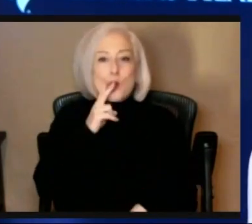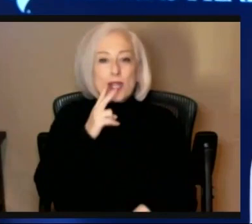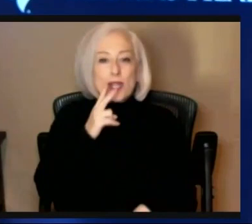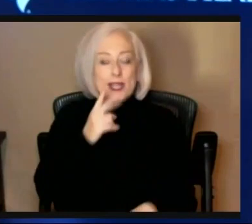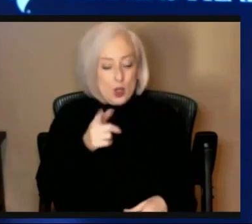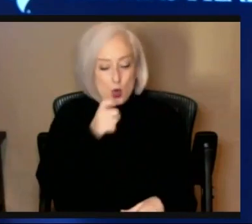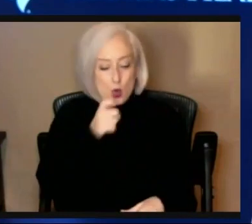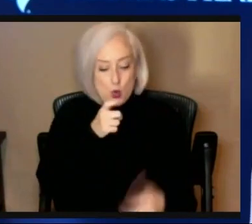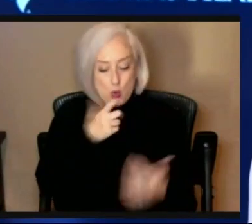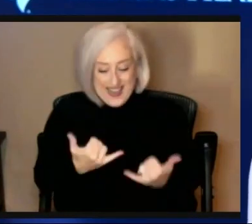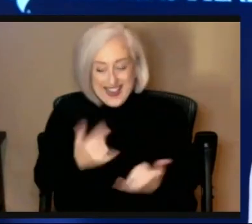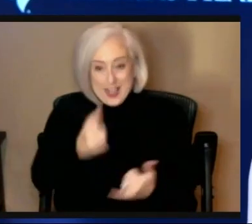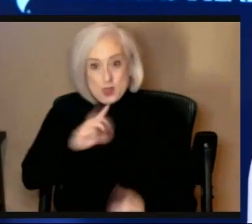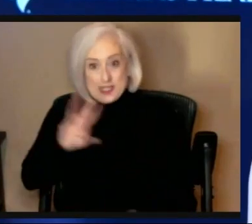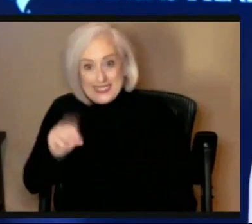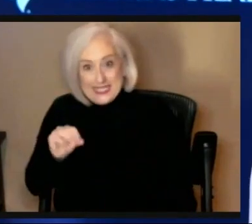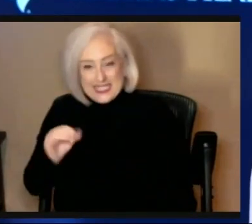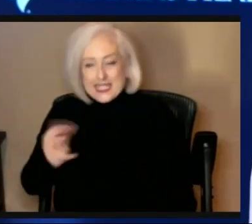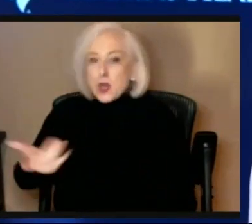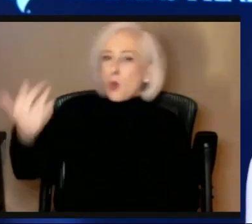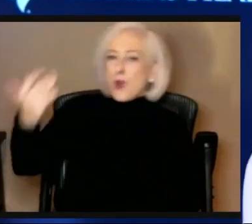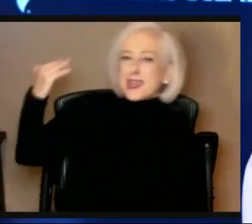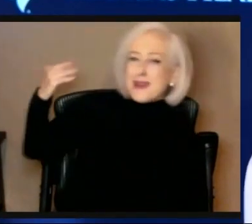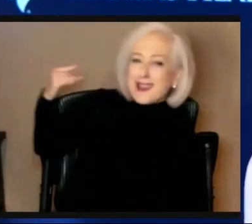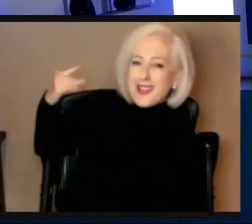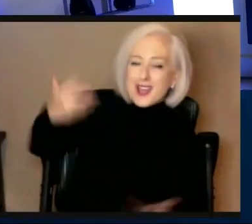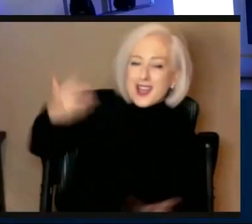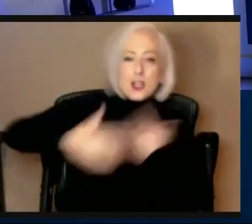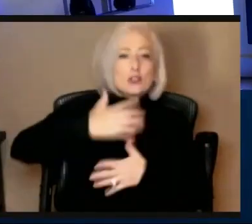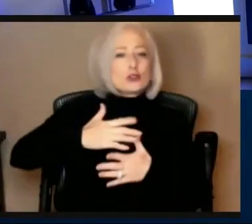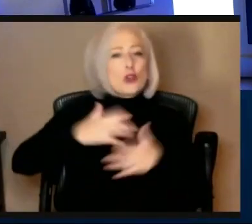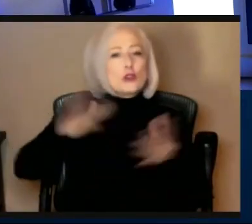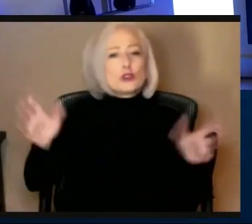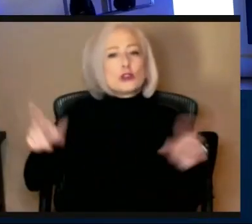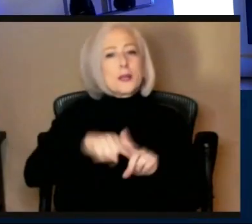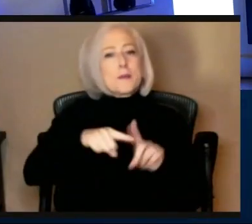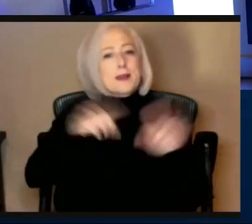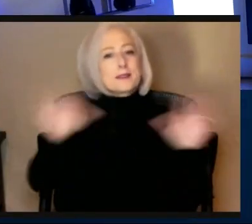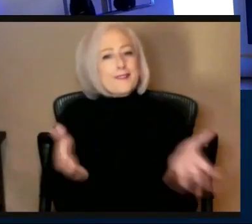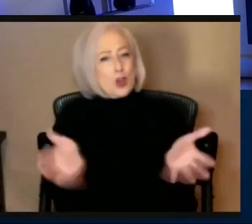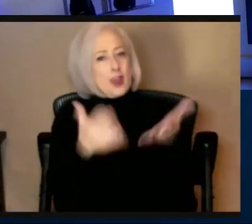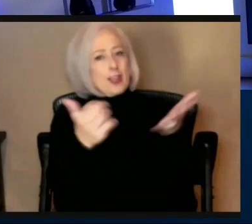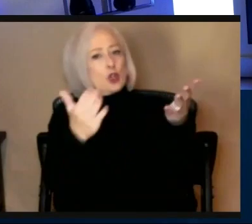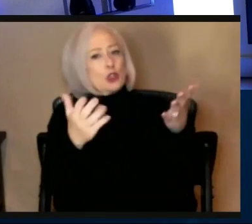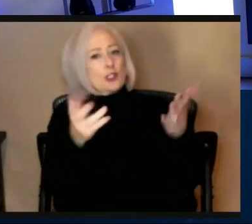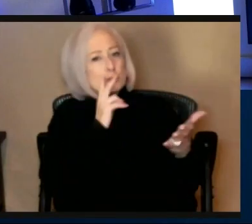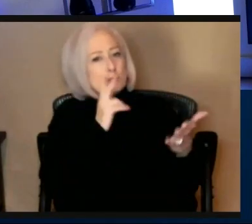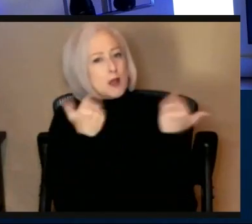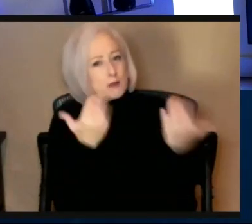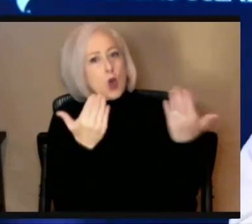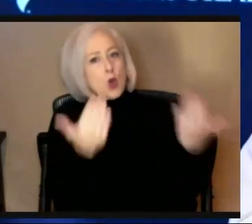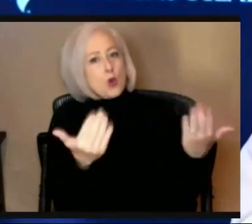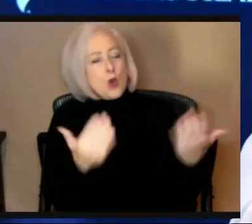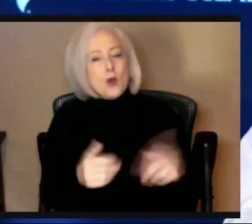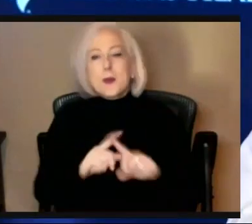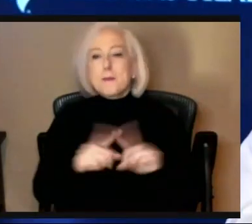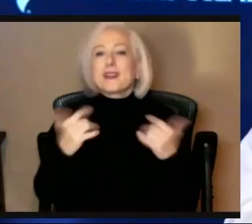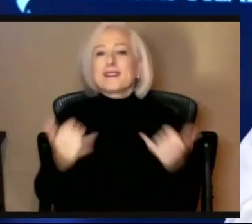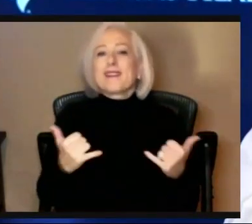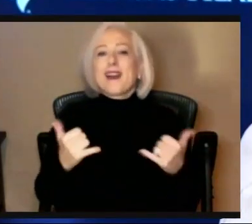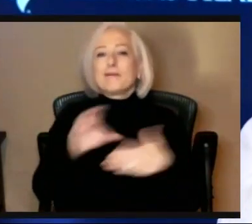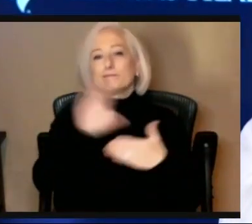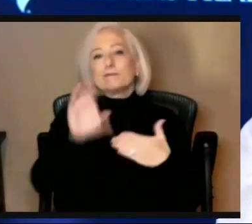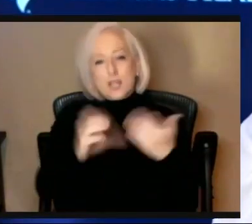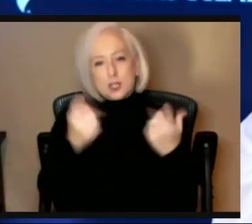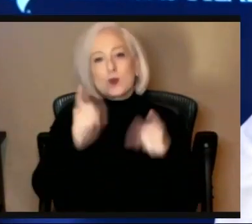they didn't know better and it was socially encouraged. And now they've stopped. Right. But you still have the consequences of it. So my goal, if